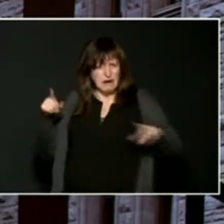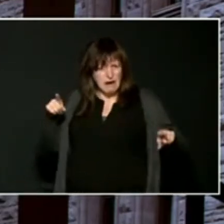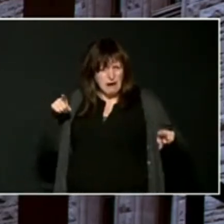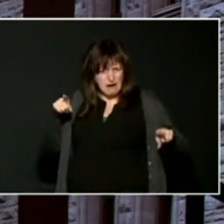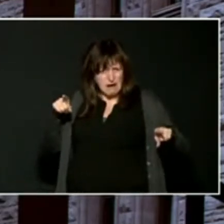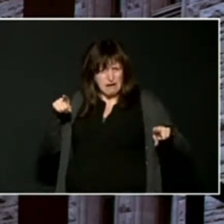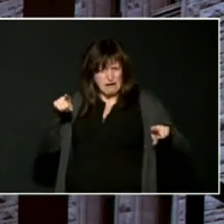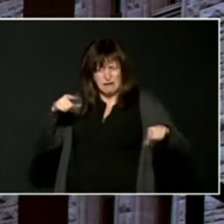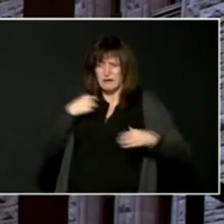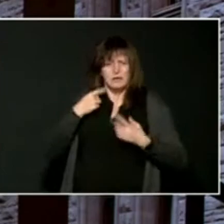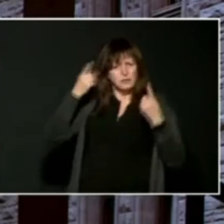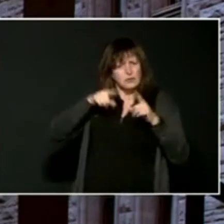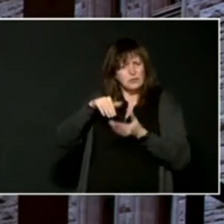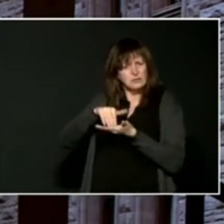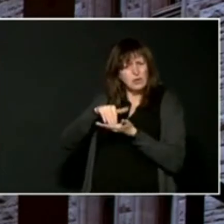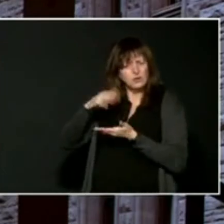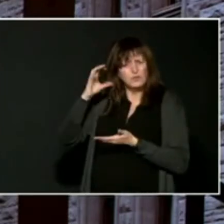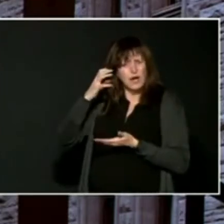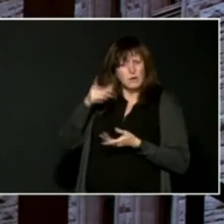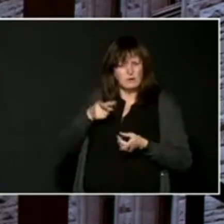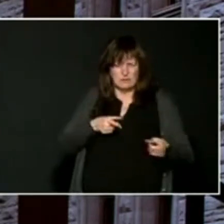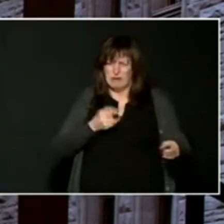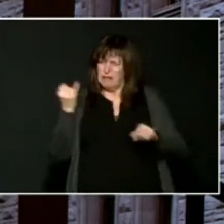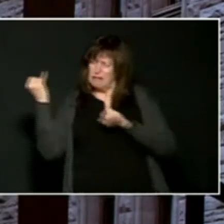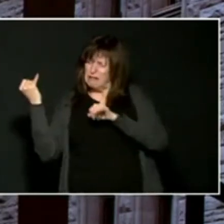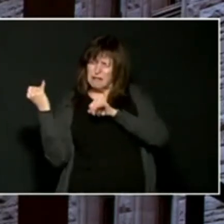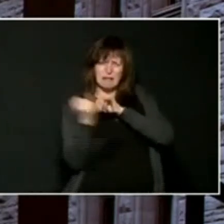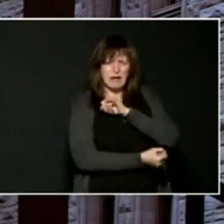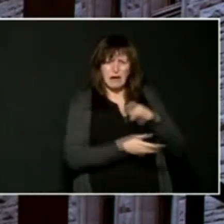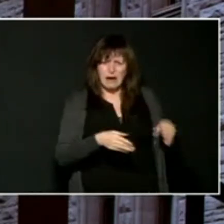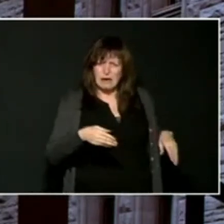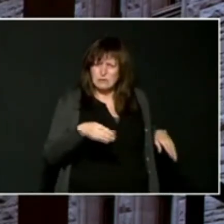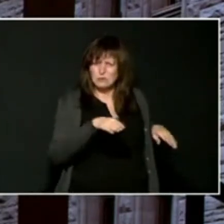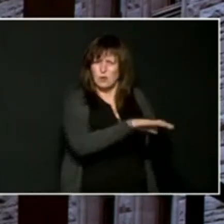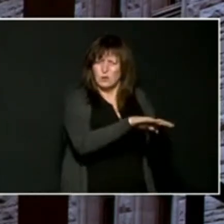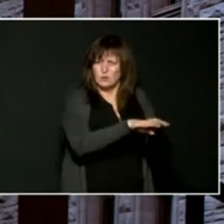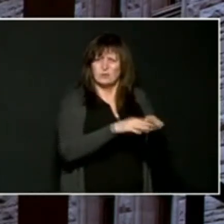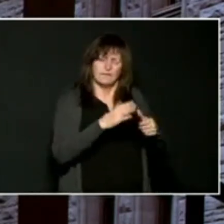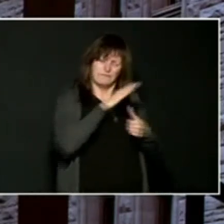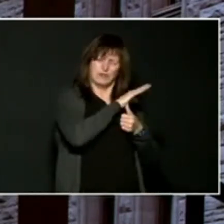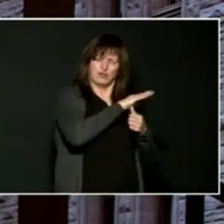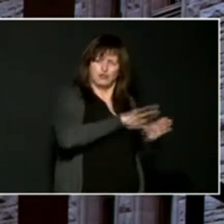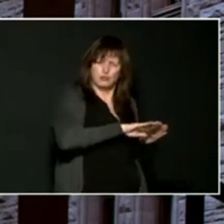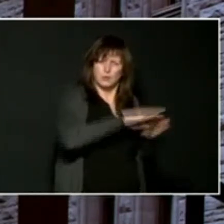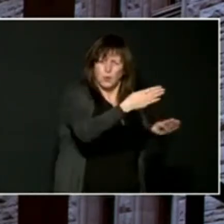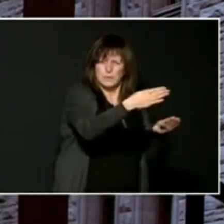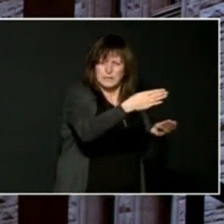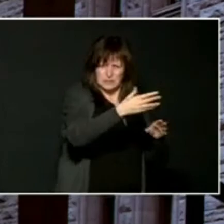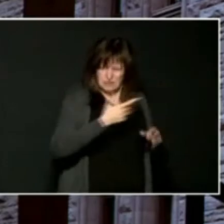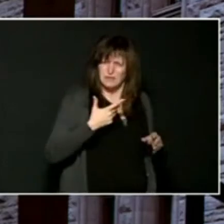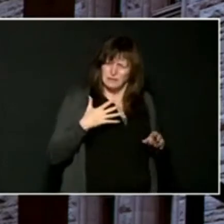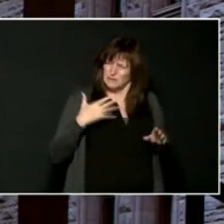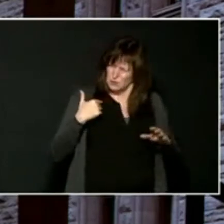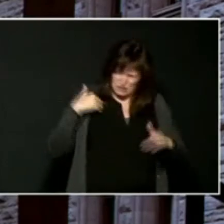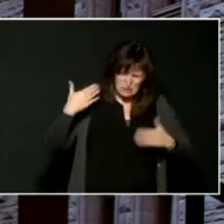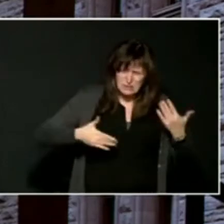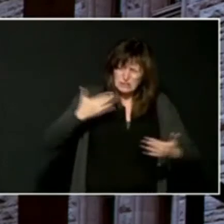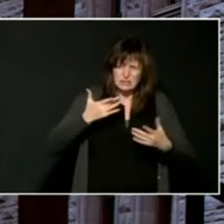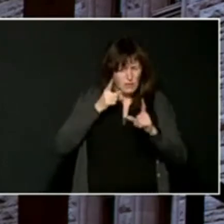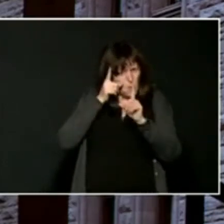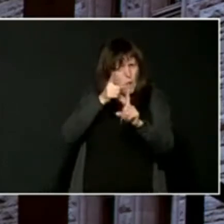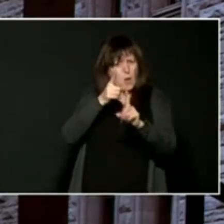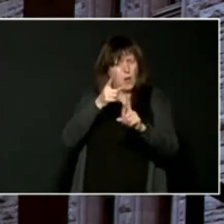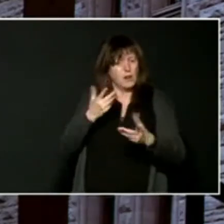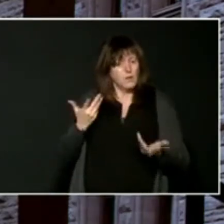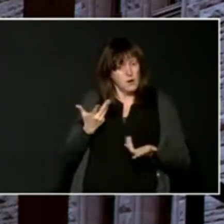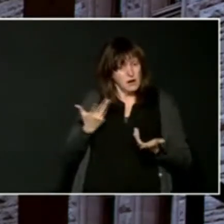one to open up again as things work along. So that is our endeavor, and that'll be what I'm seeking to work with,